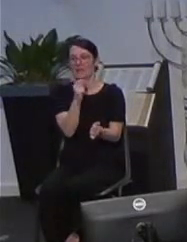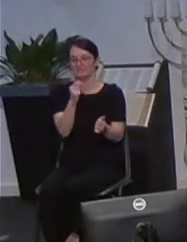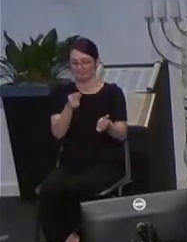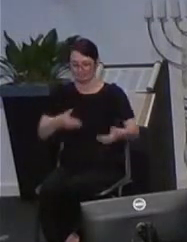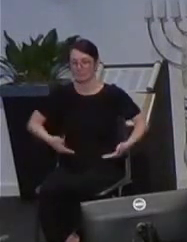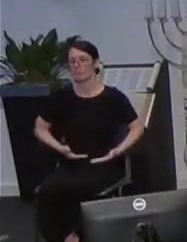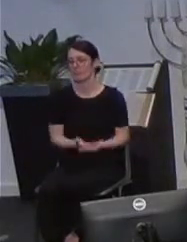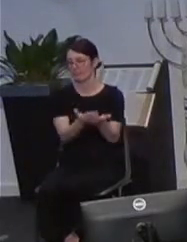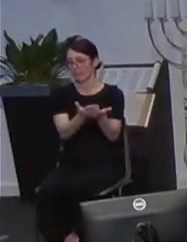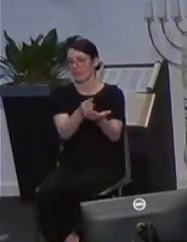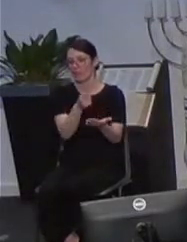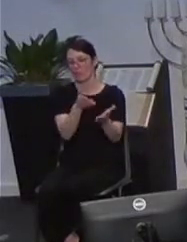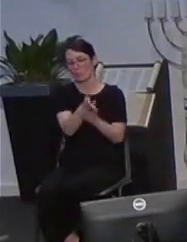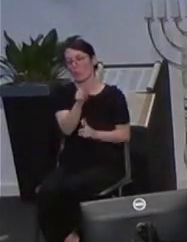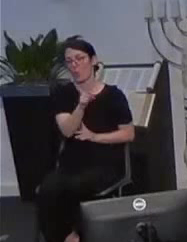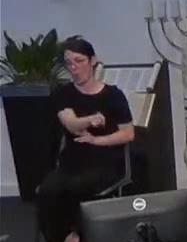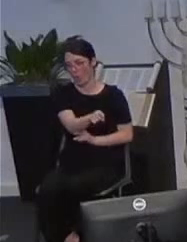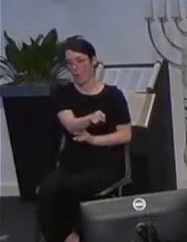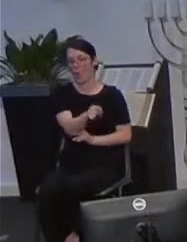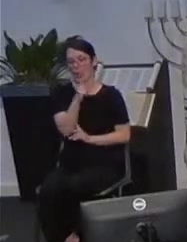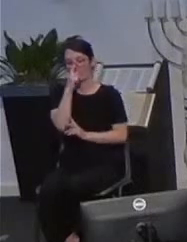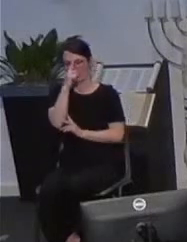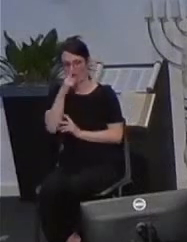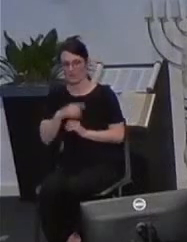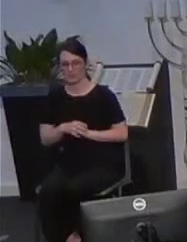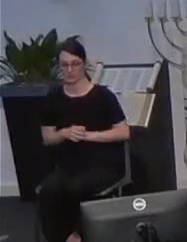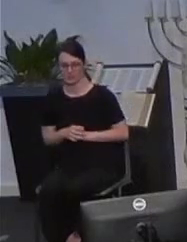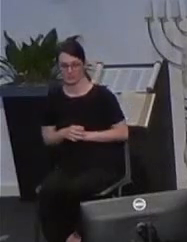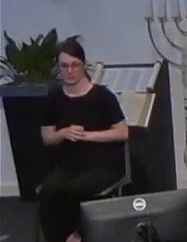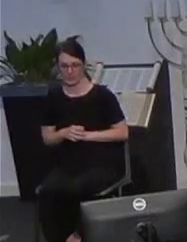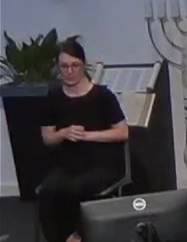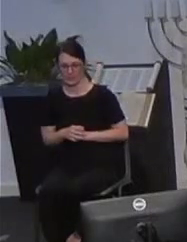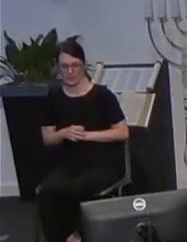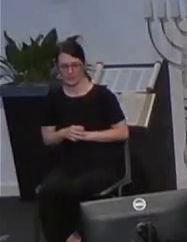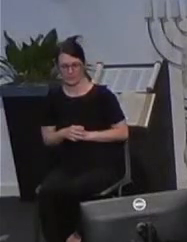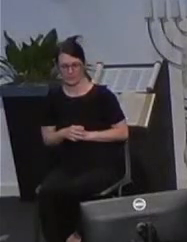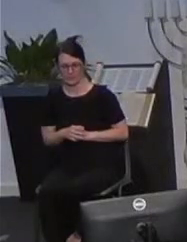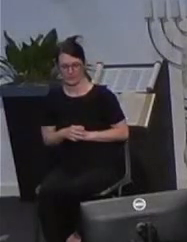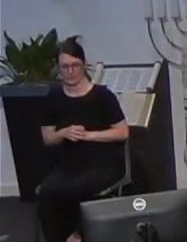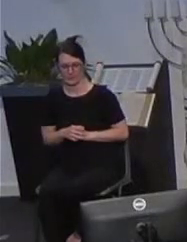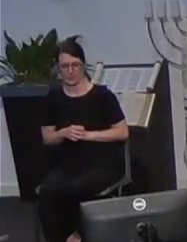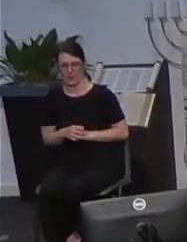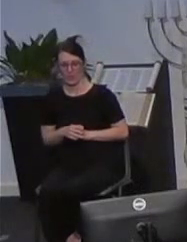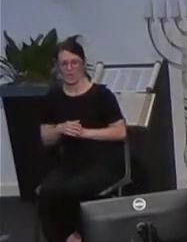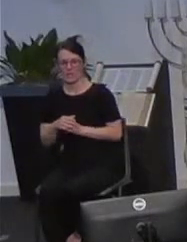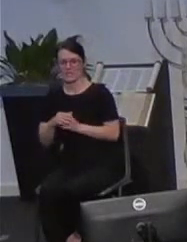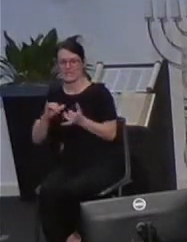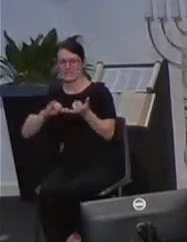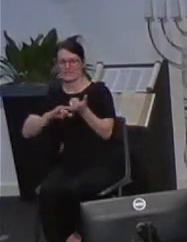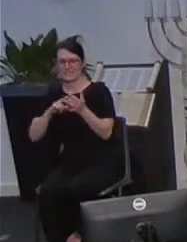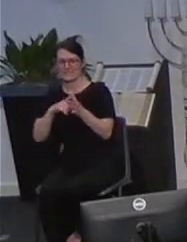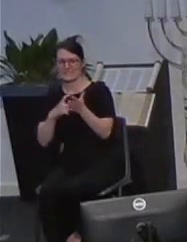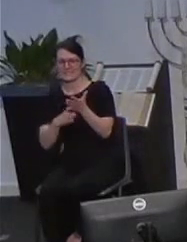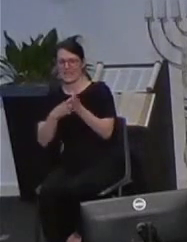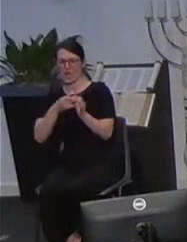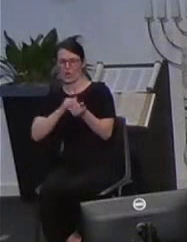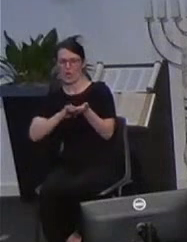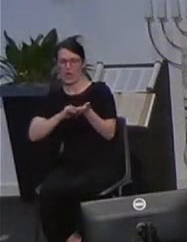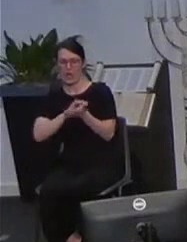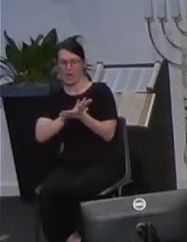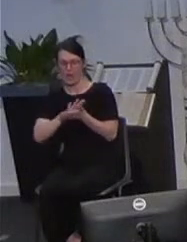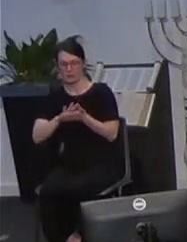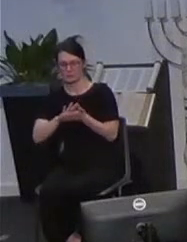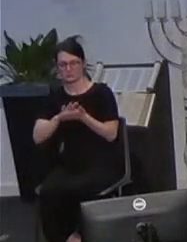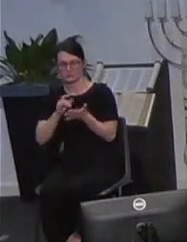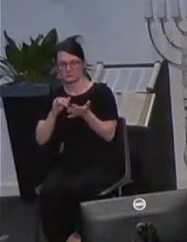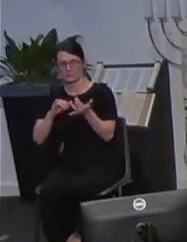in the Hebrew, what it actually says is, may I be built through her. To obtain children means